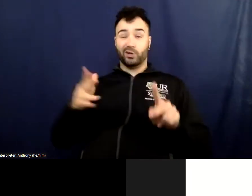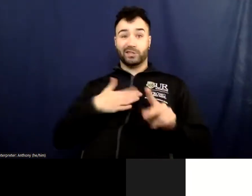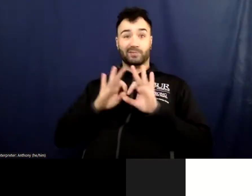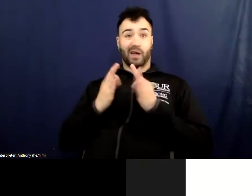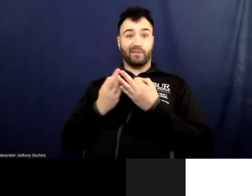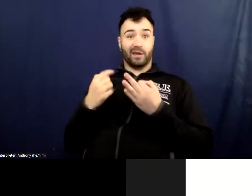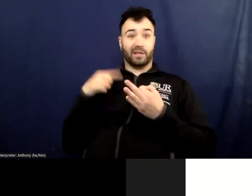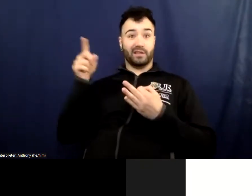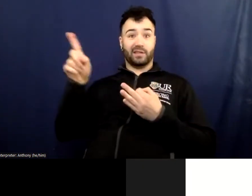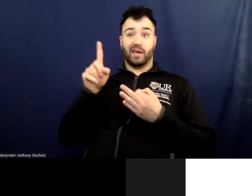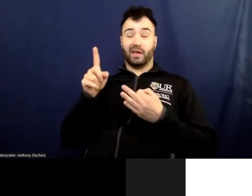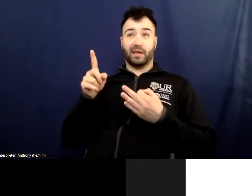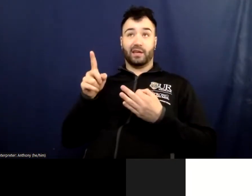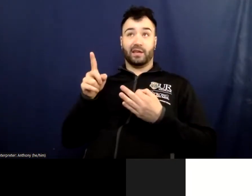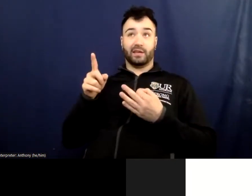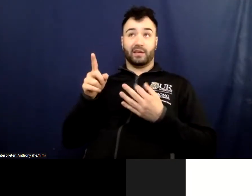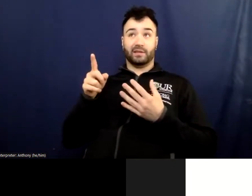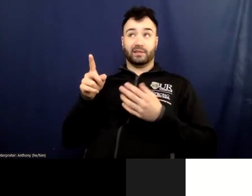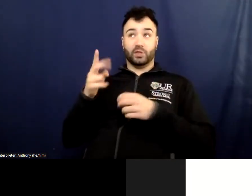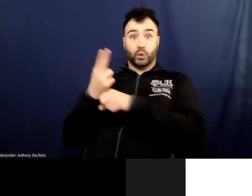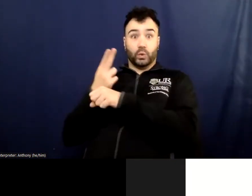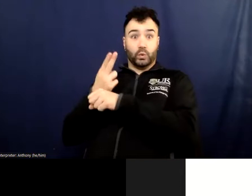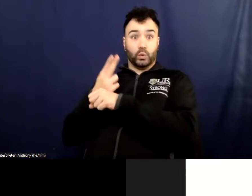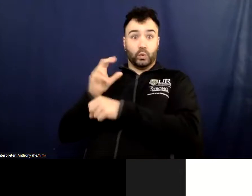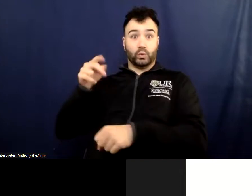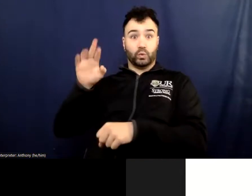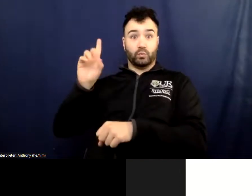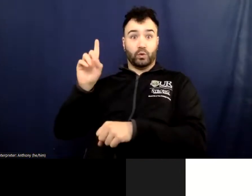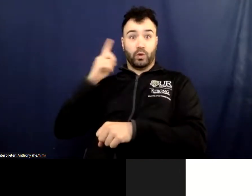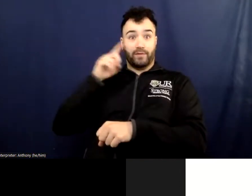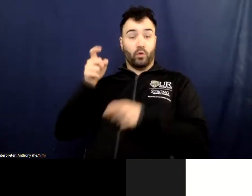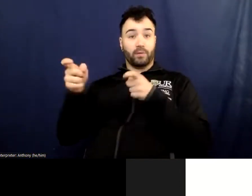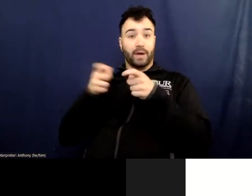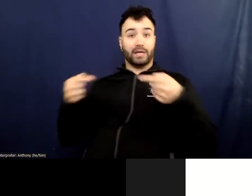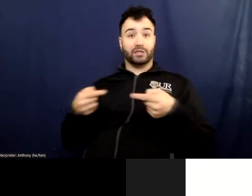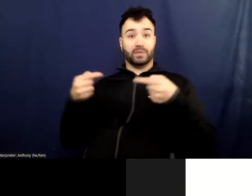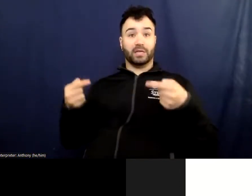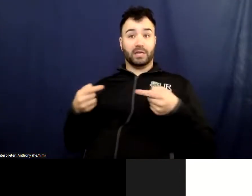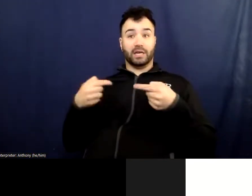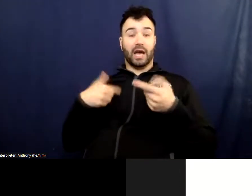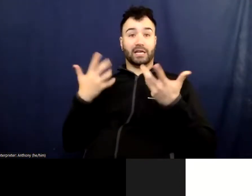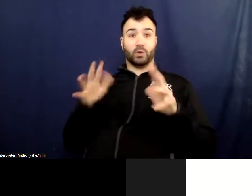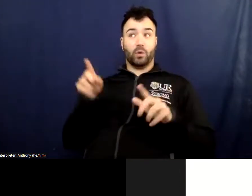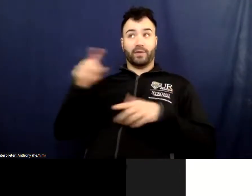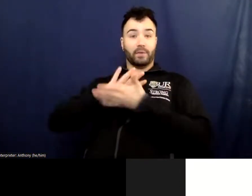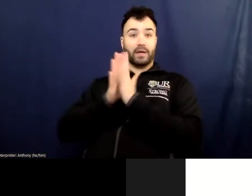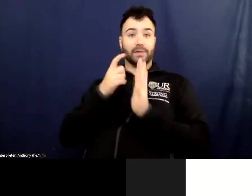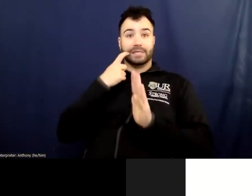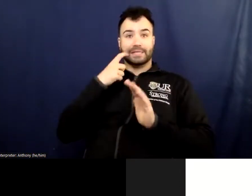their older loved ones' use of opioids for pain management for fear of addiction?